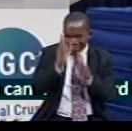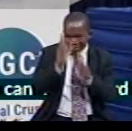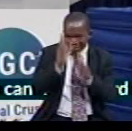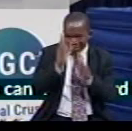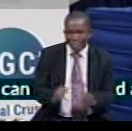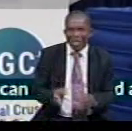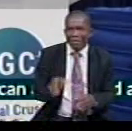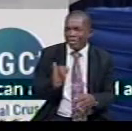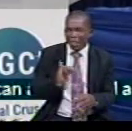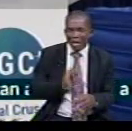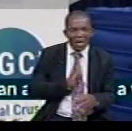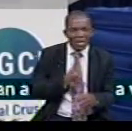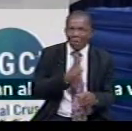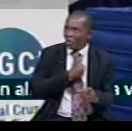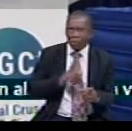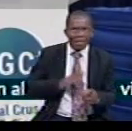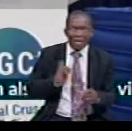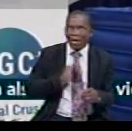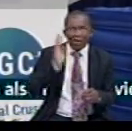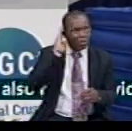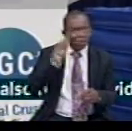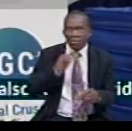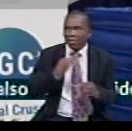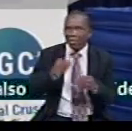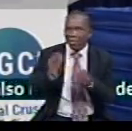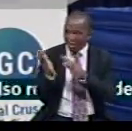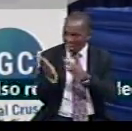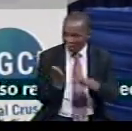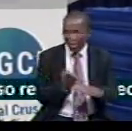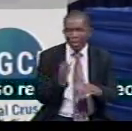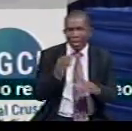let you go except to bless me. Take your blessing.